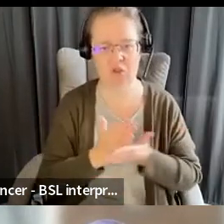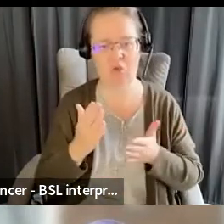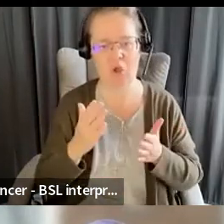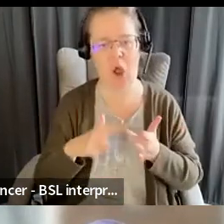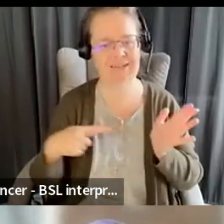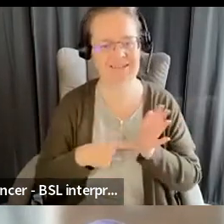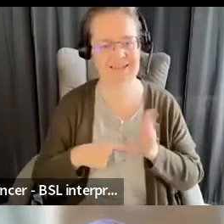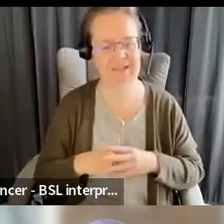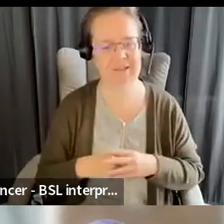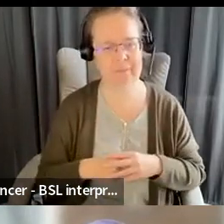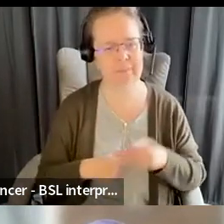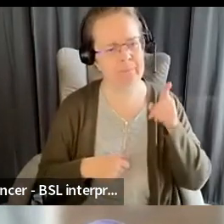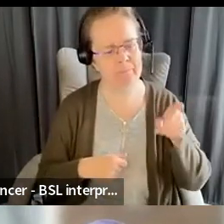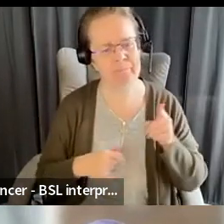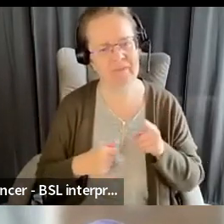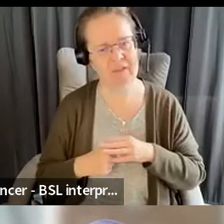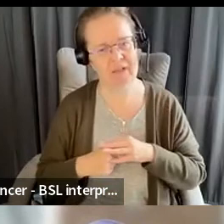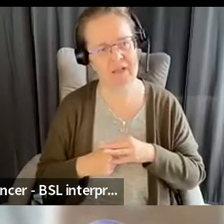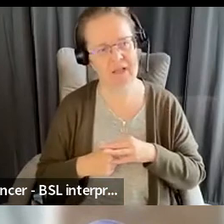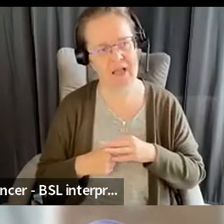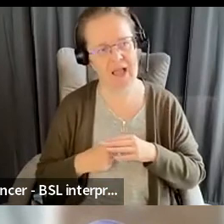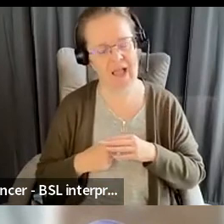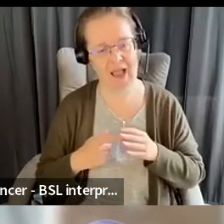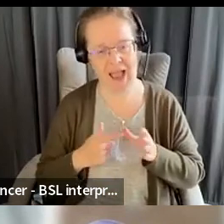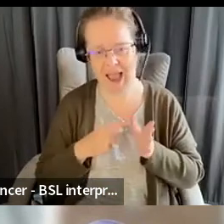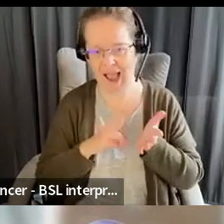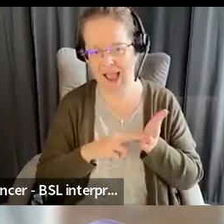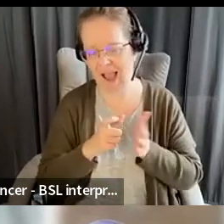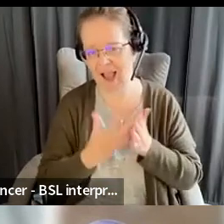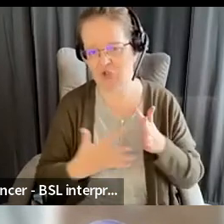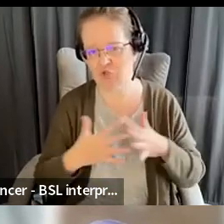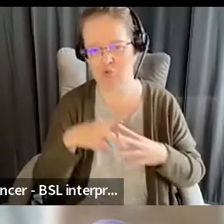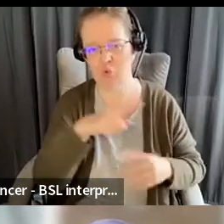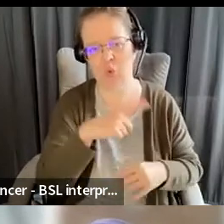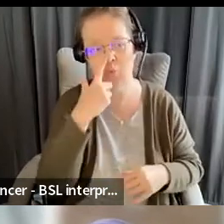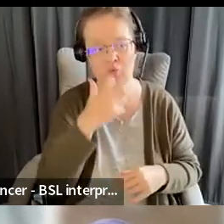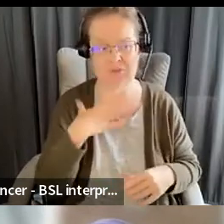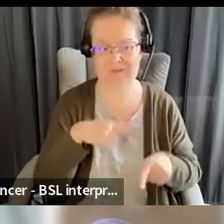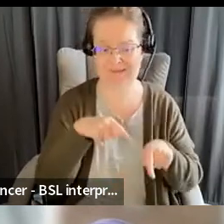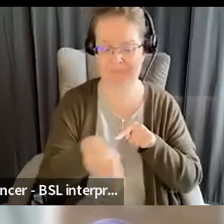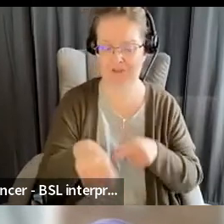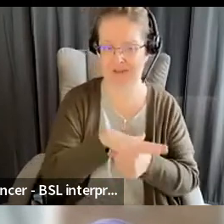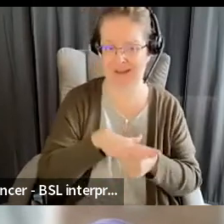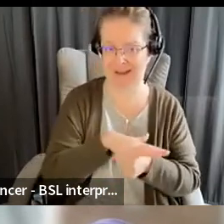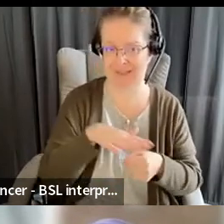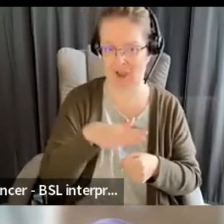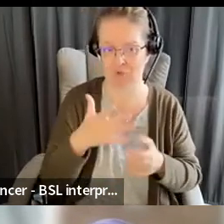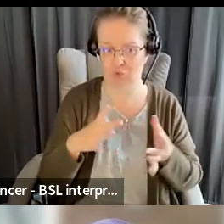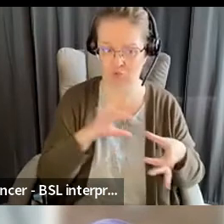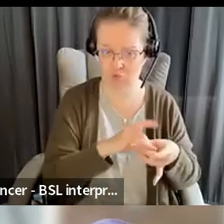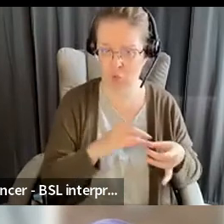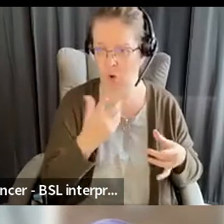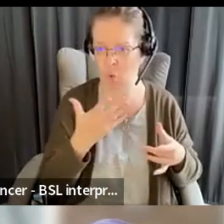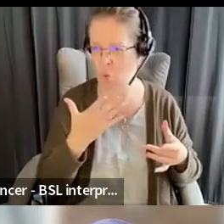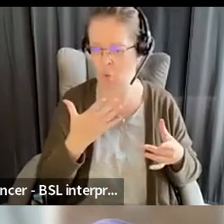bit about, do you have to be a specialist in the area to join, or can people bring transferable skills?